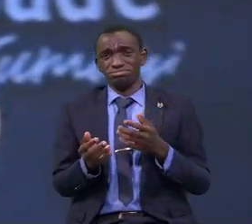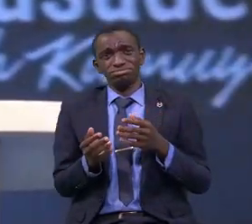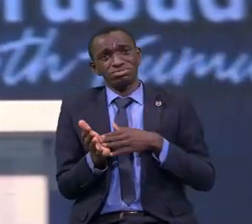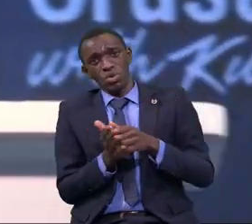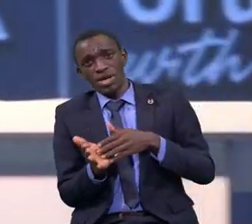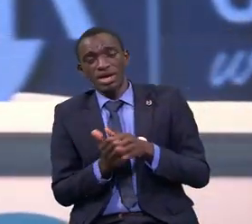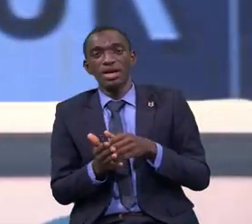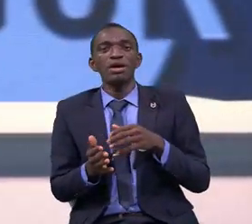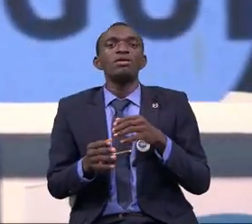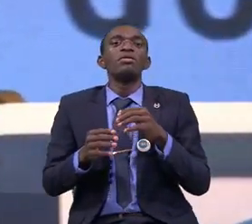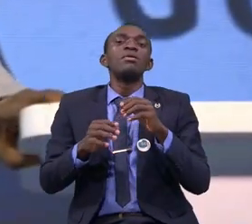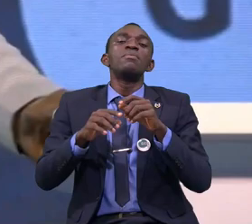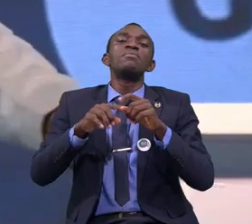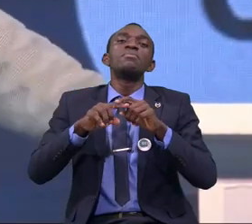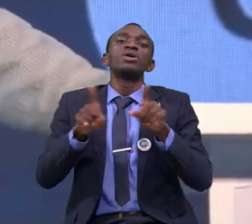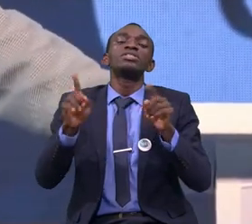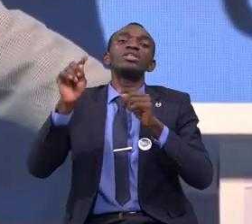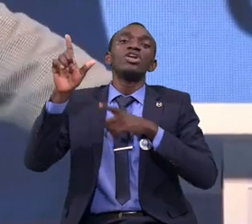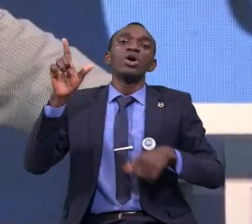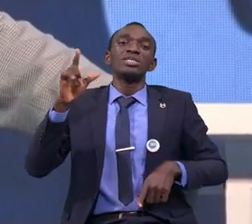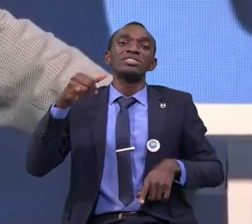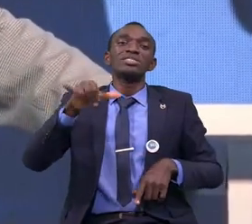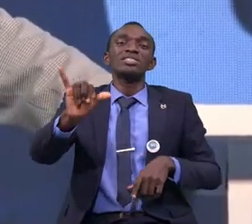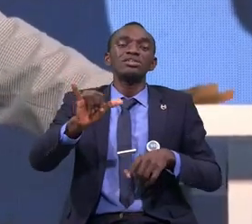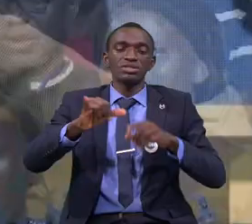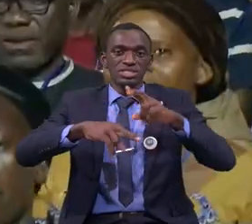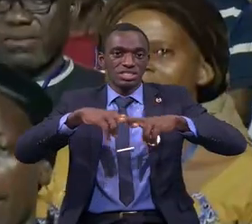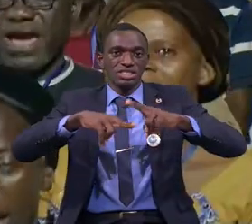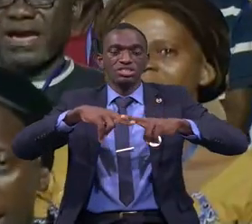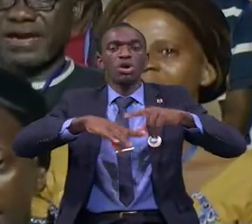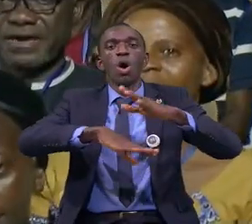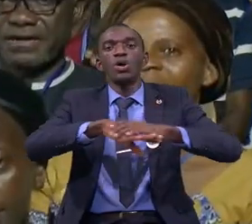The Lord is still sitting on the throne for you.